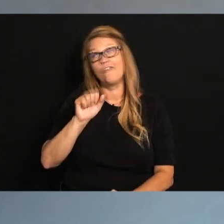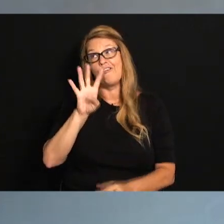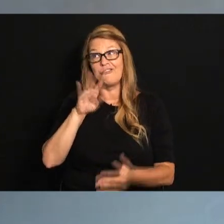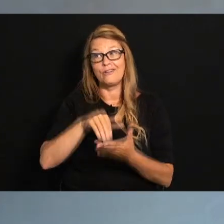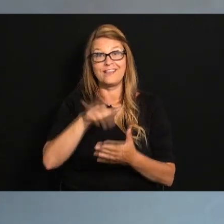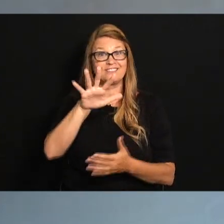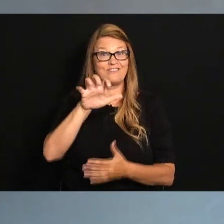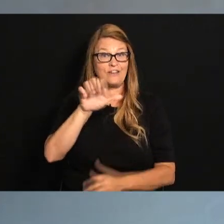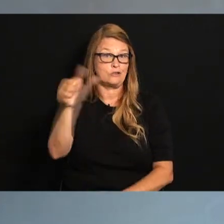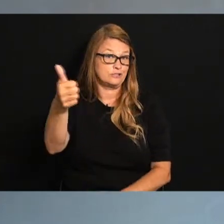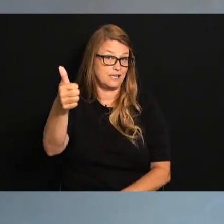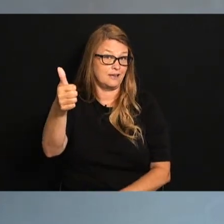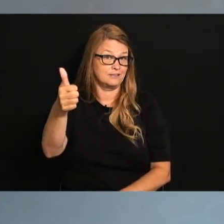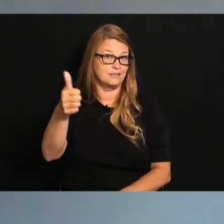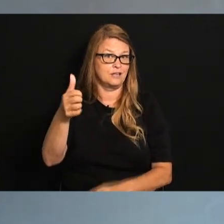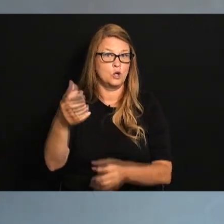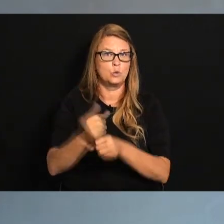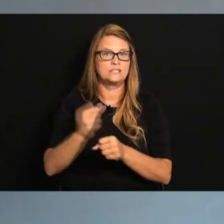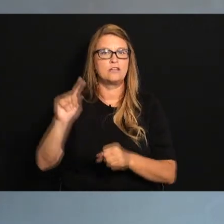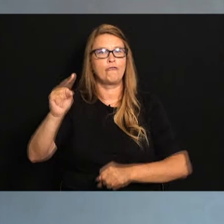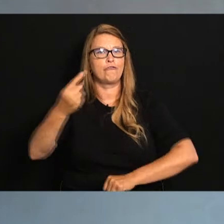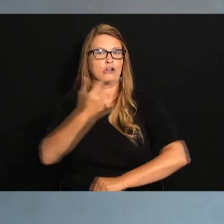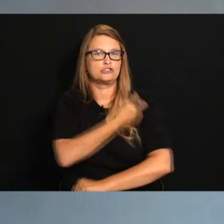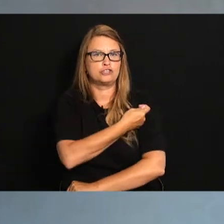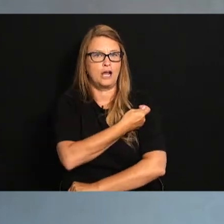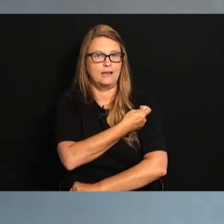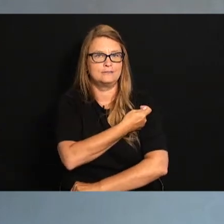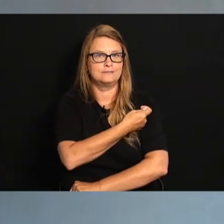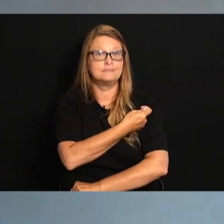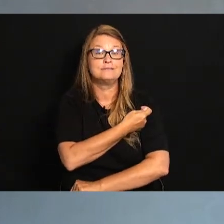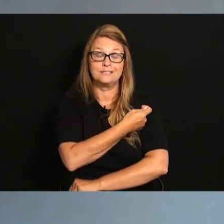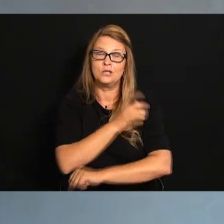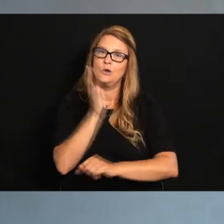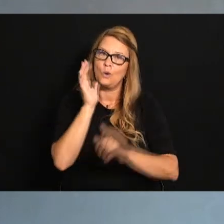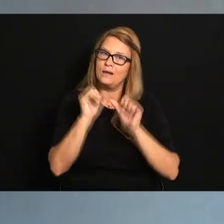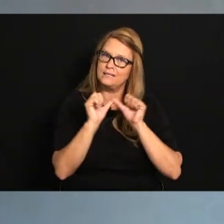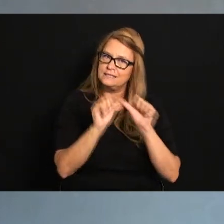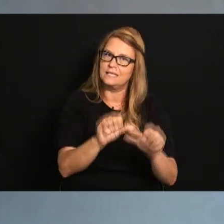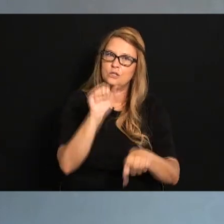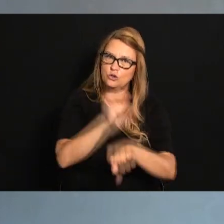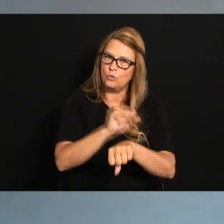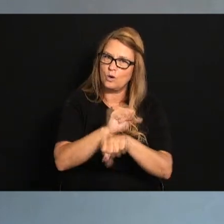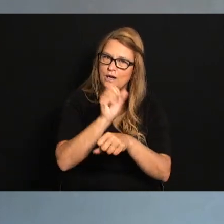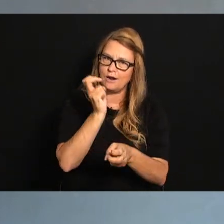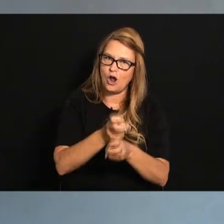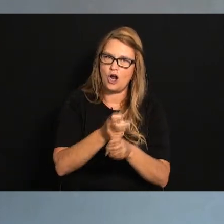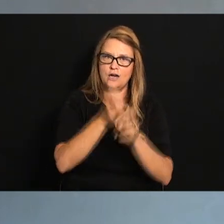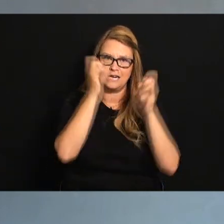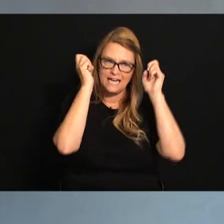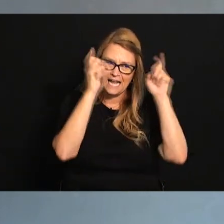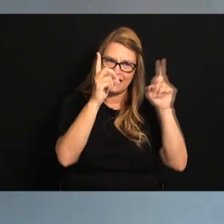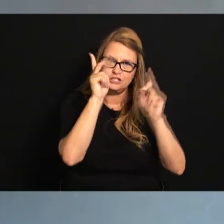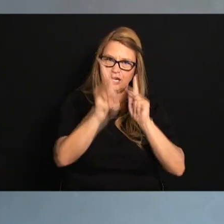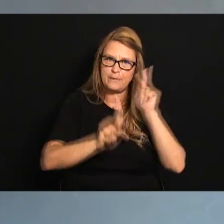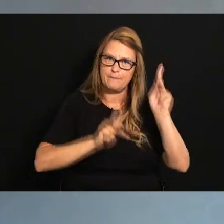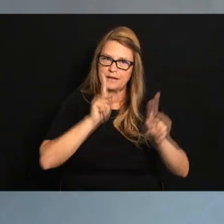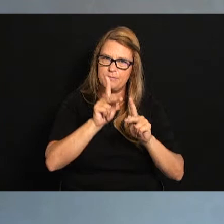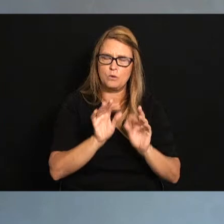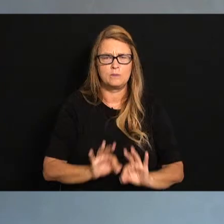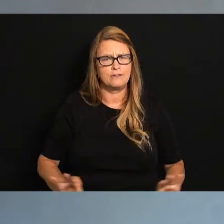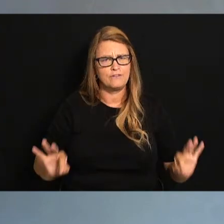4,510, who received their first dose of the vaccine. So we continue to work hard to educate people about the value of the